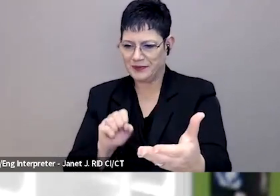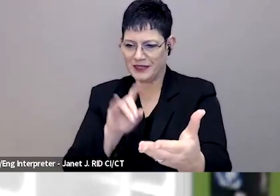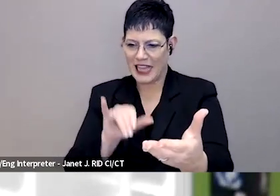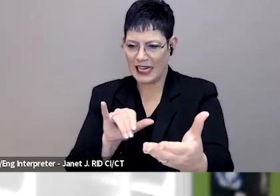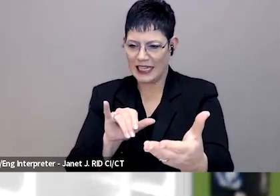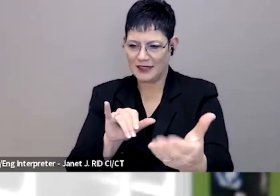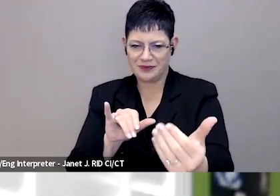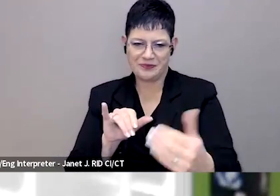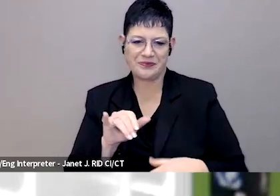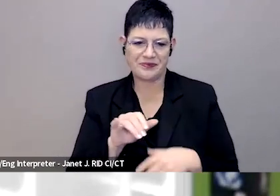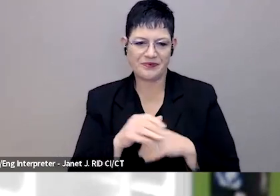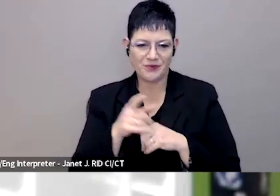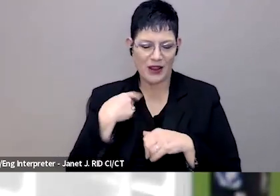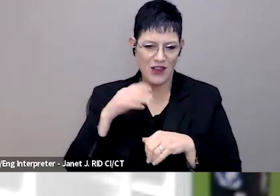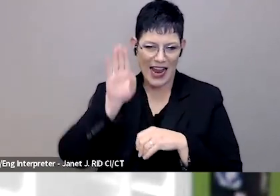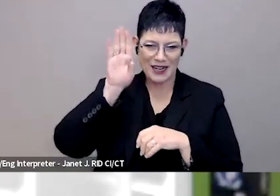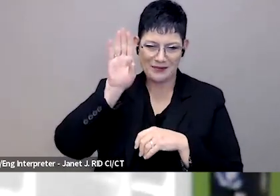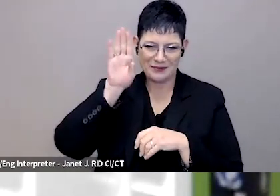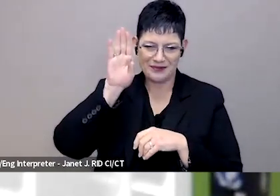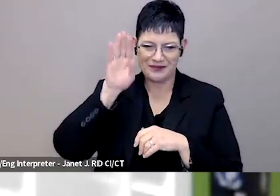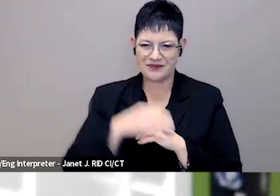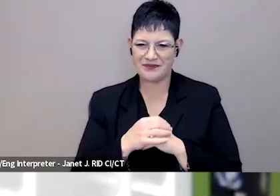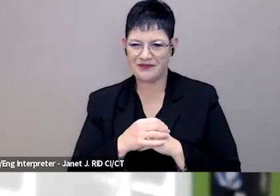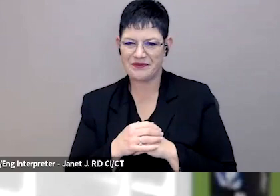get in here. You've got your hand up.